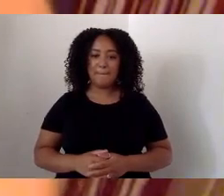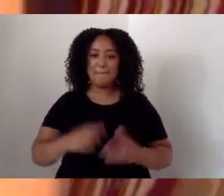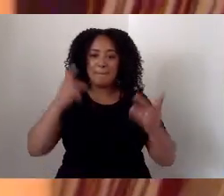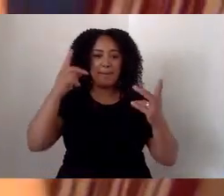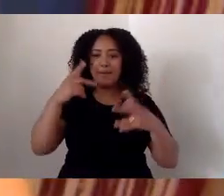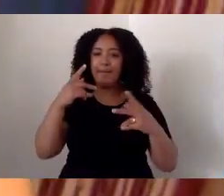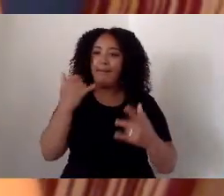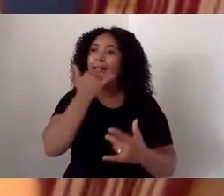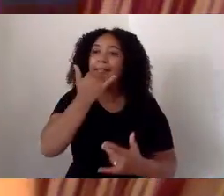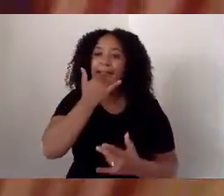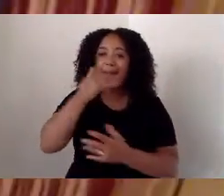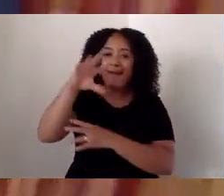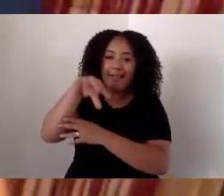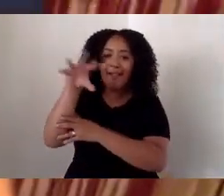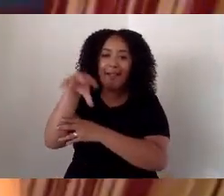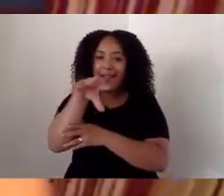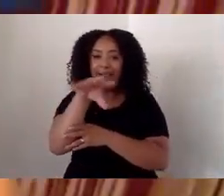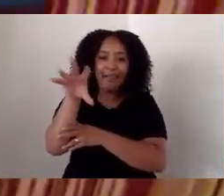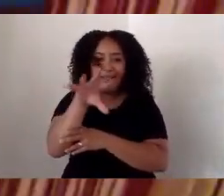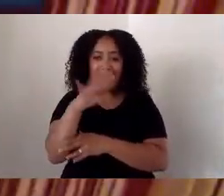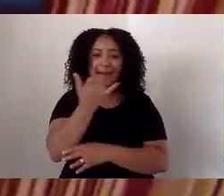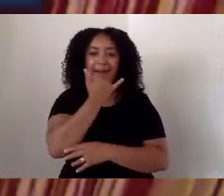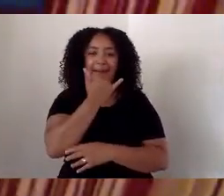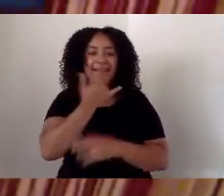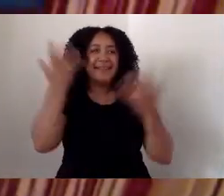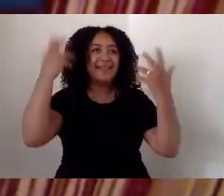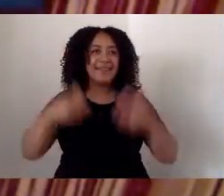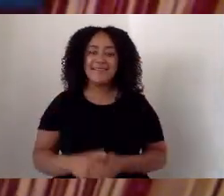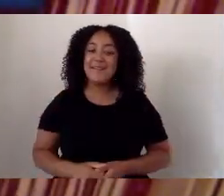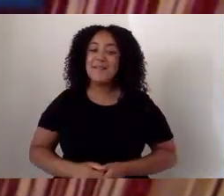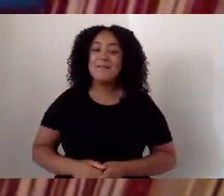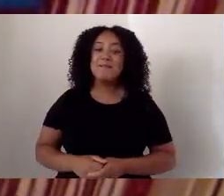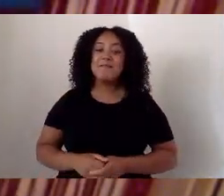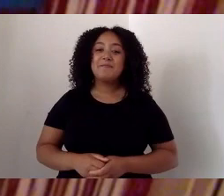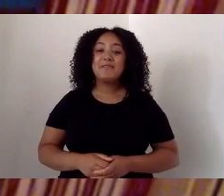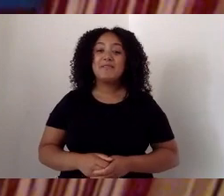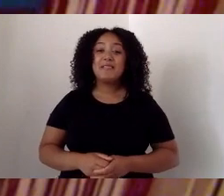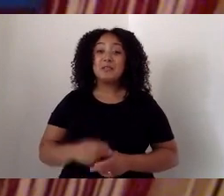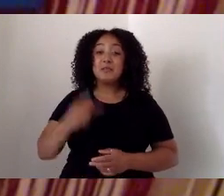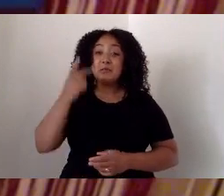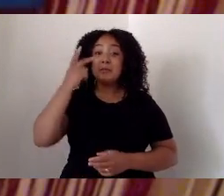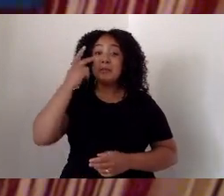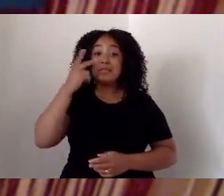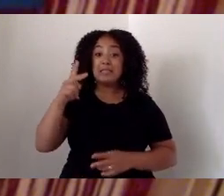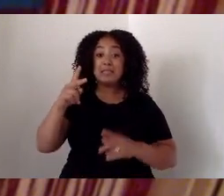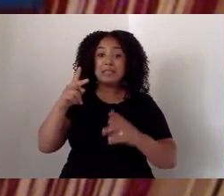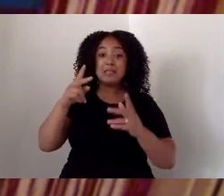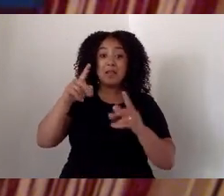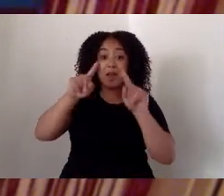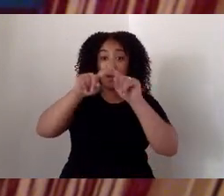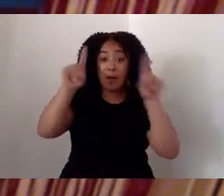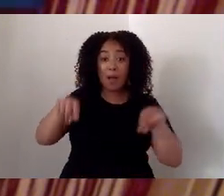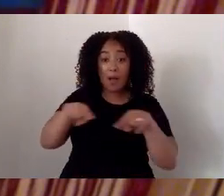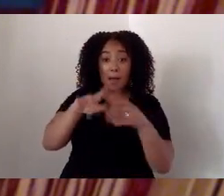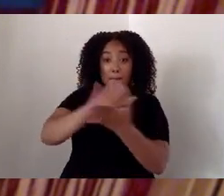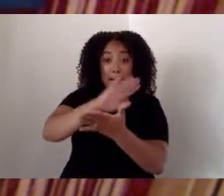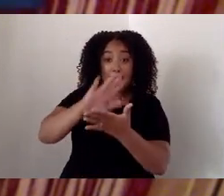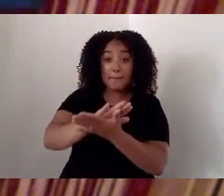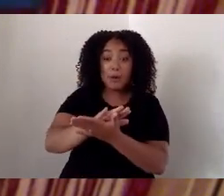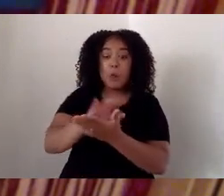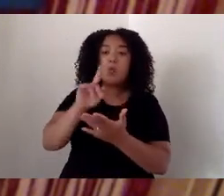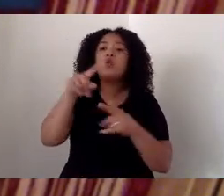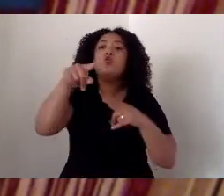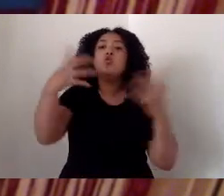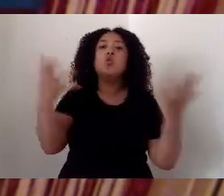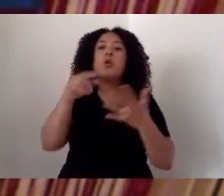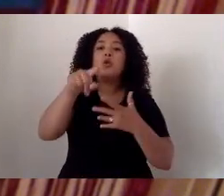Still not enough. So if you see right here, we have a material list. For this craft, you're gonna need some paper. You're gonna